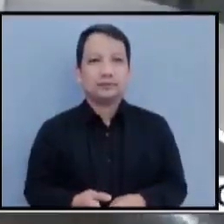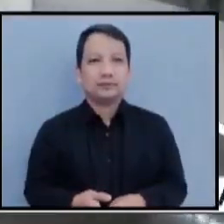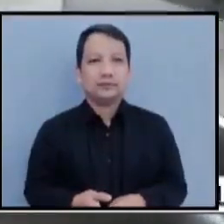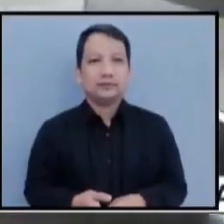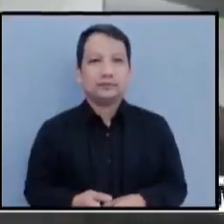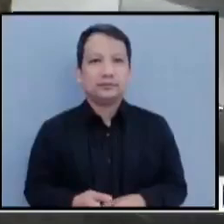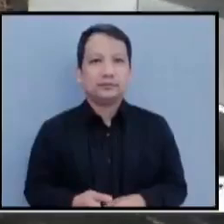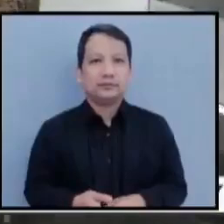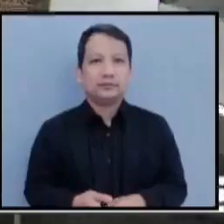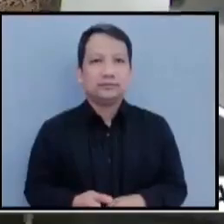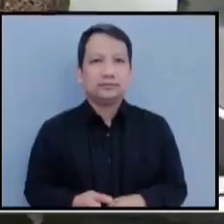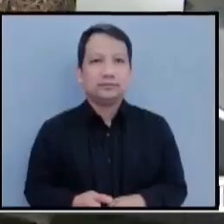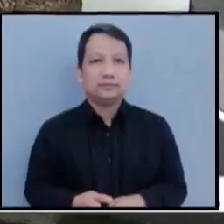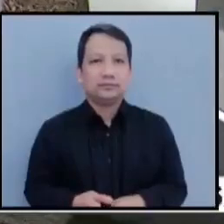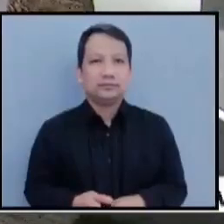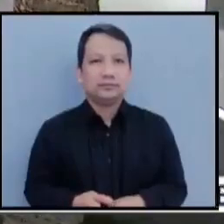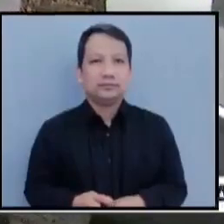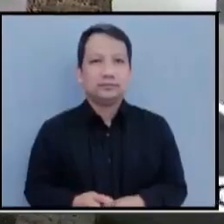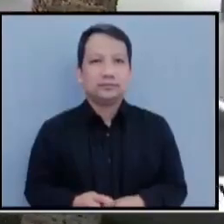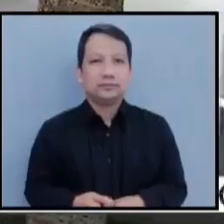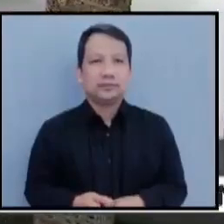understand. I can take myself